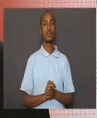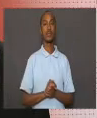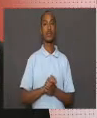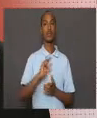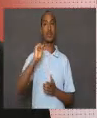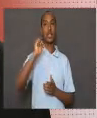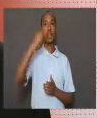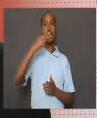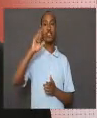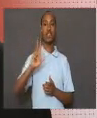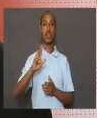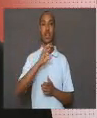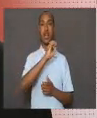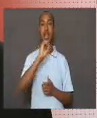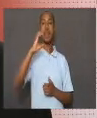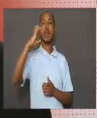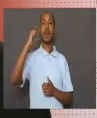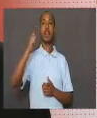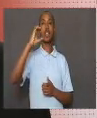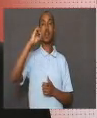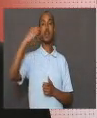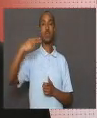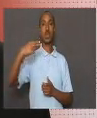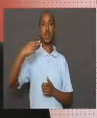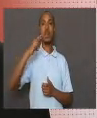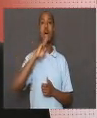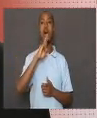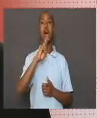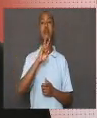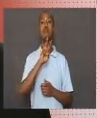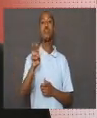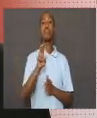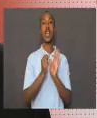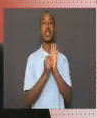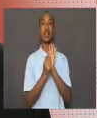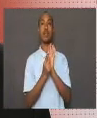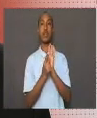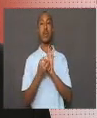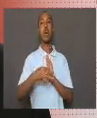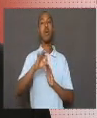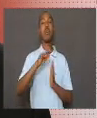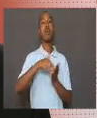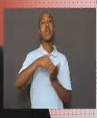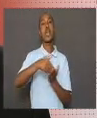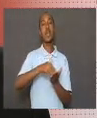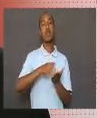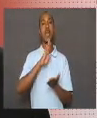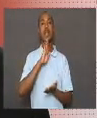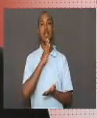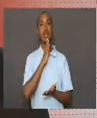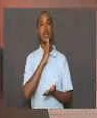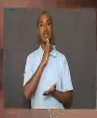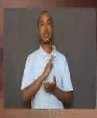Ammonia and calcium hydroxide are both examples of weak bases.